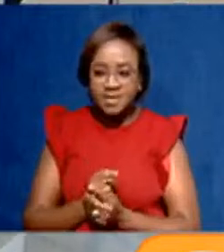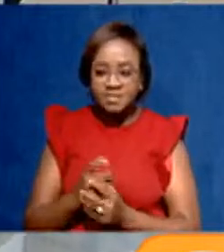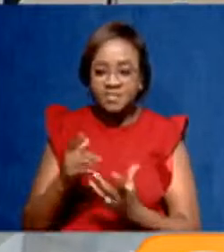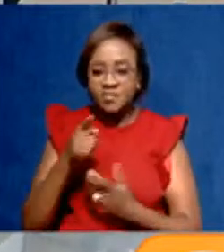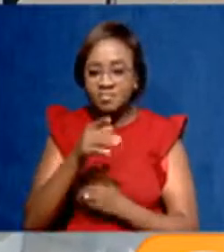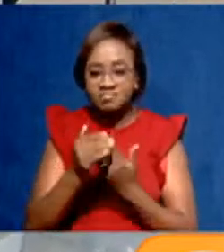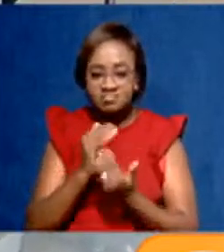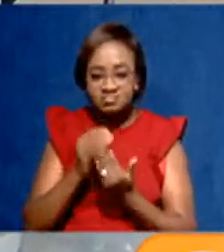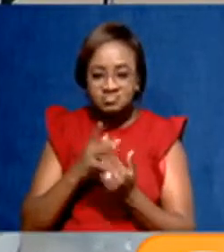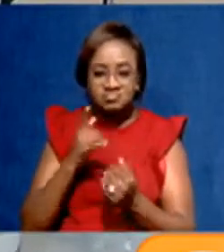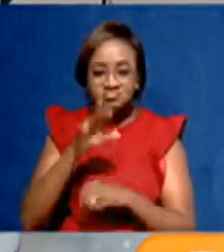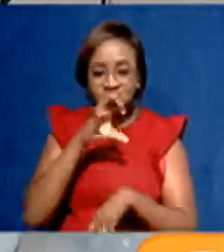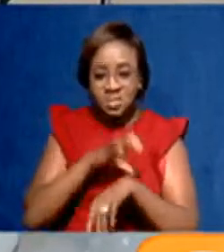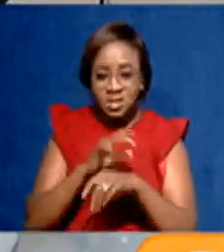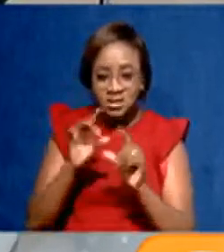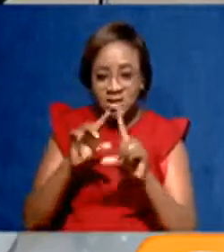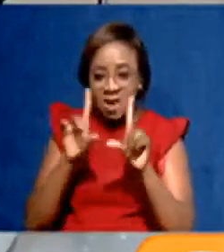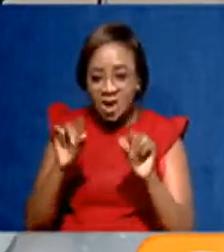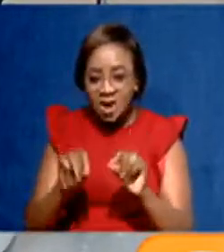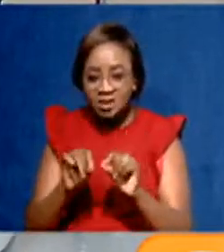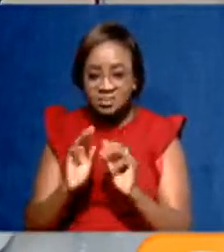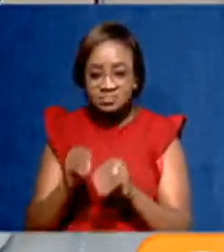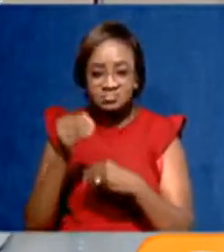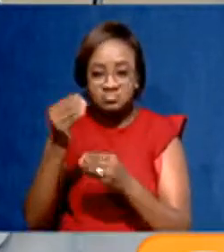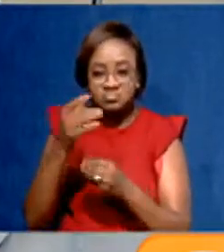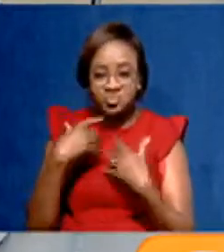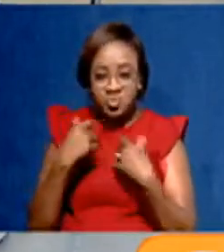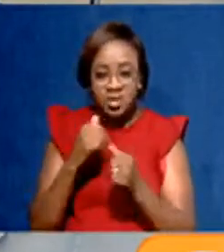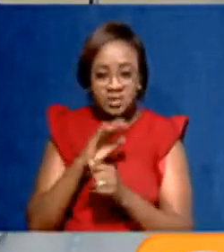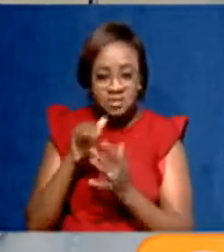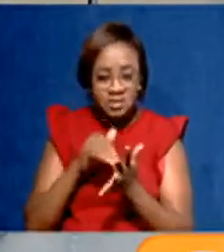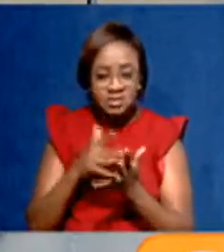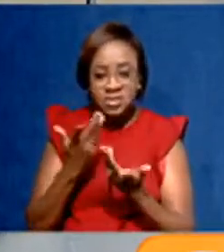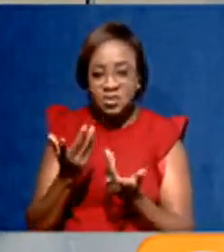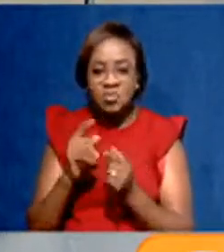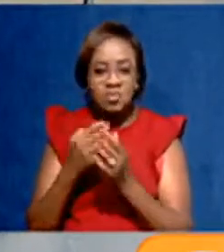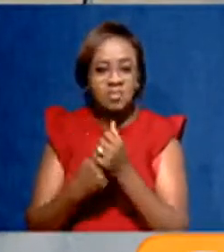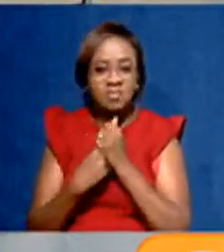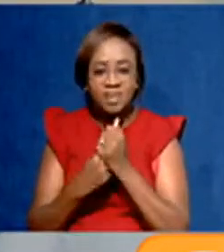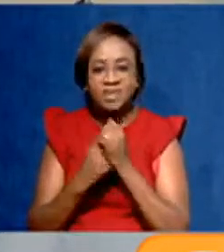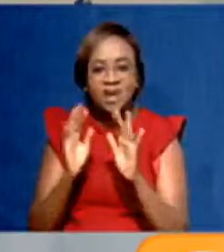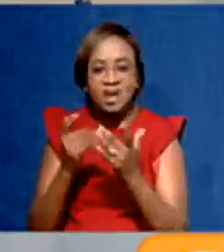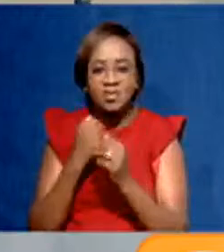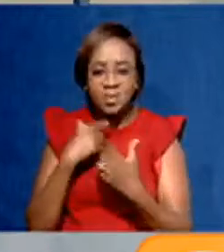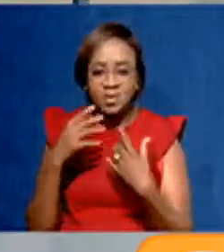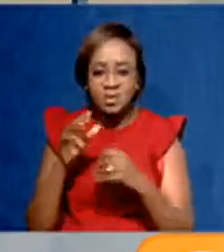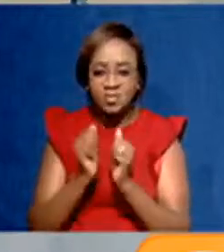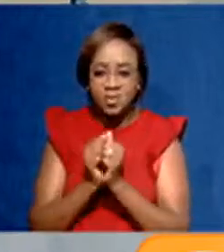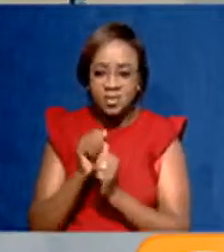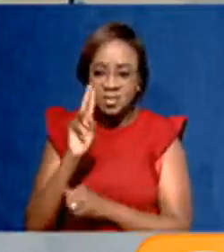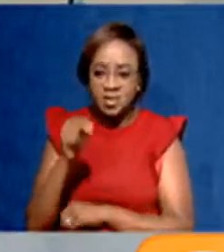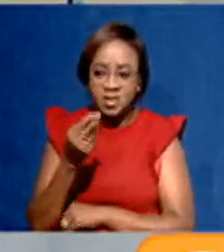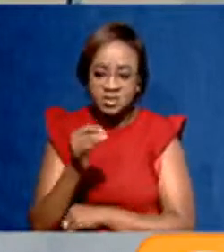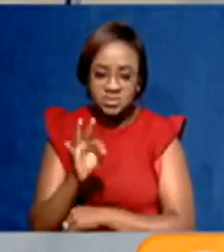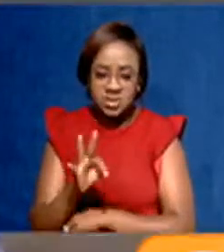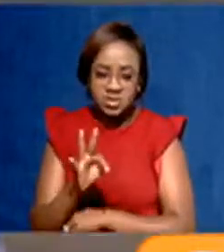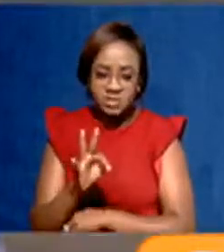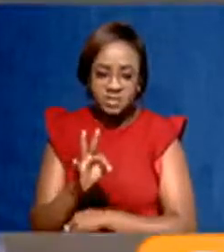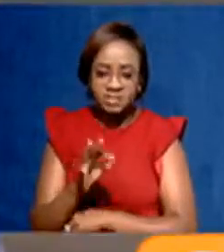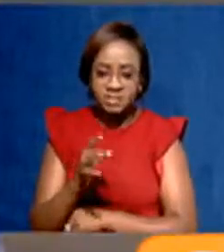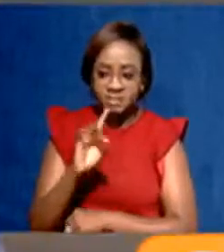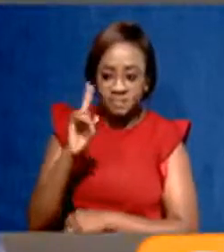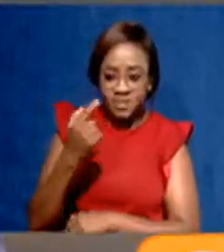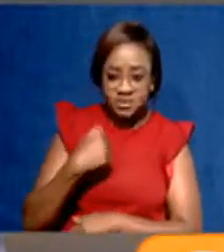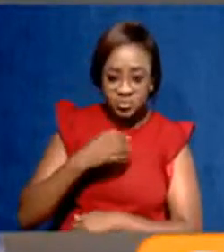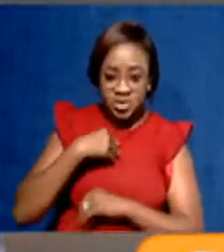that they present at a health facility? How does it work? And even in partnership with NHIF? First, we enter into an agreement, an MOU with